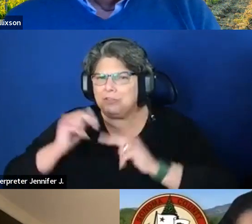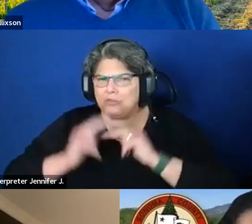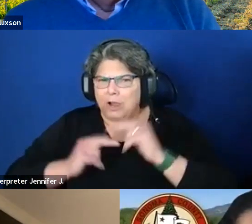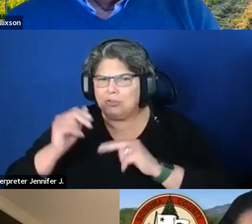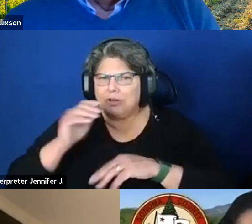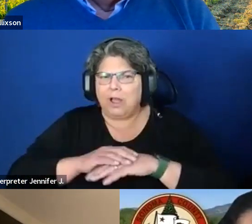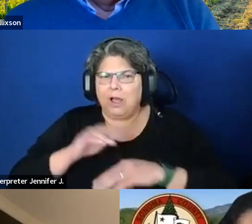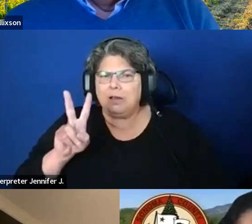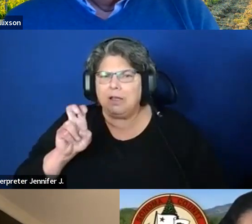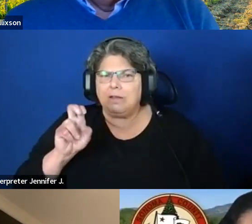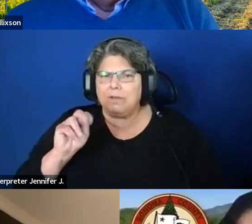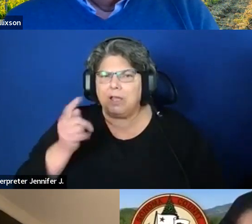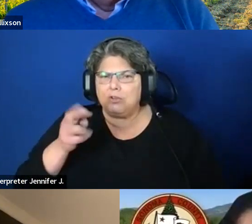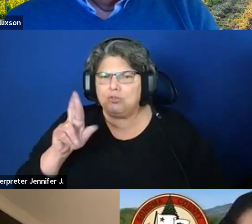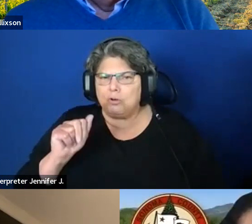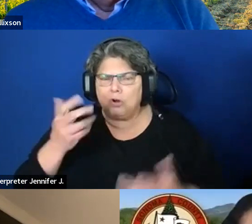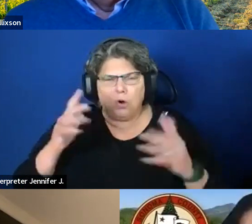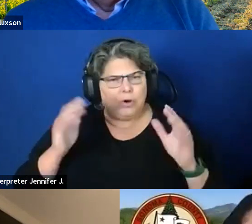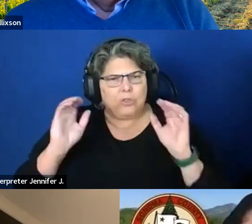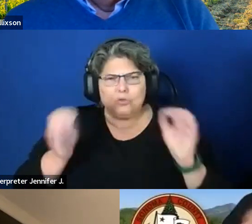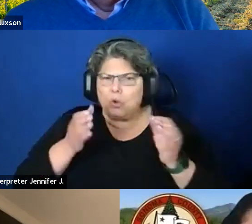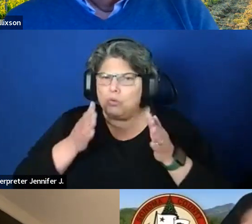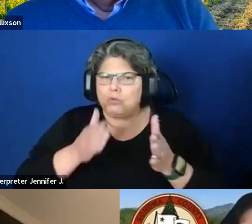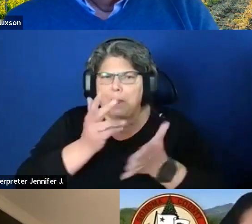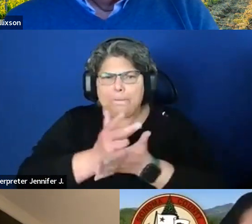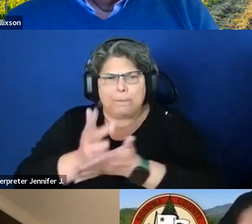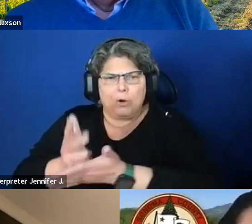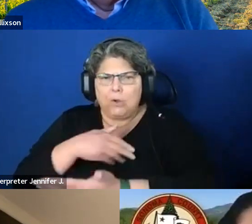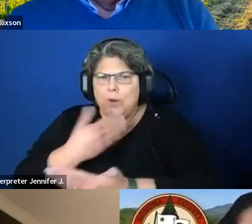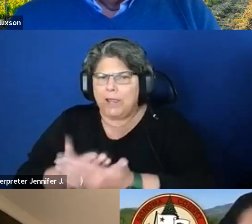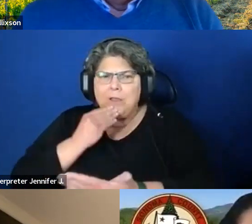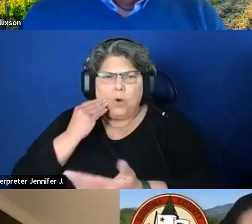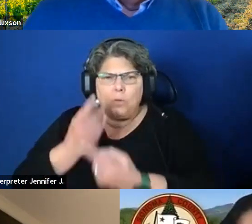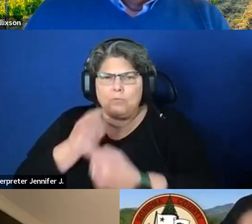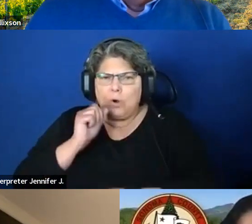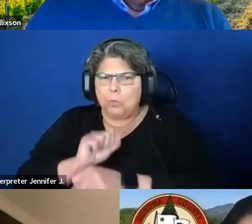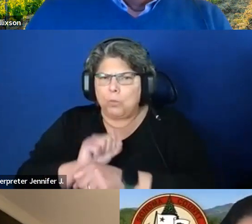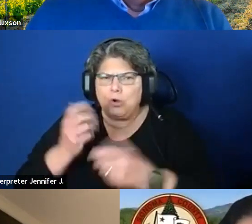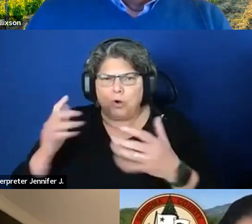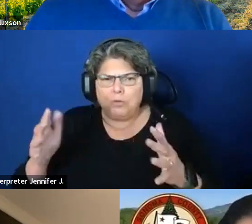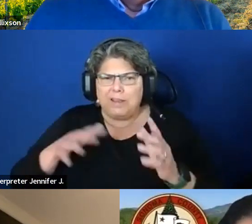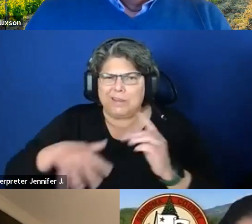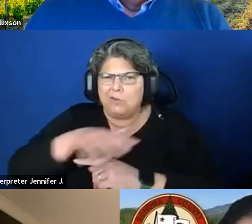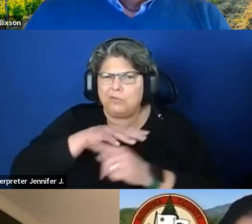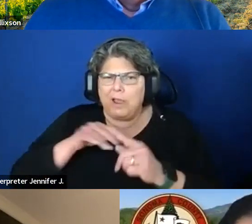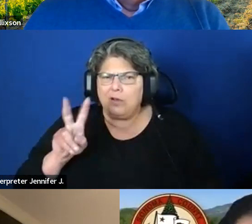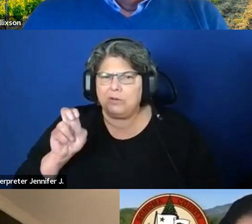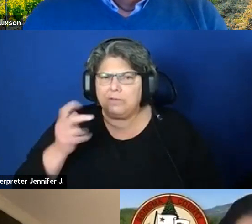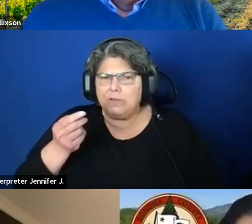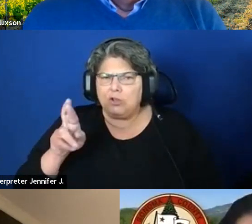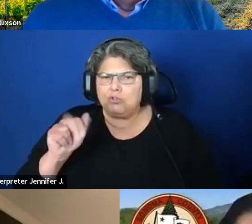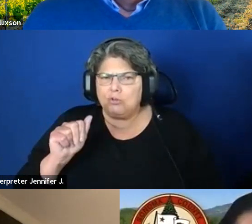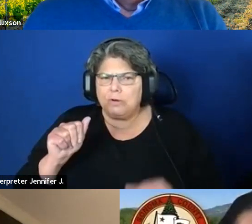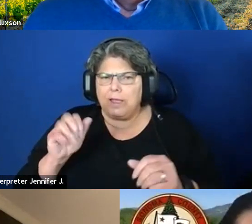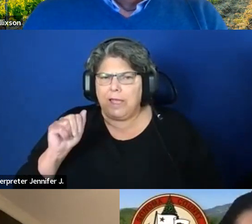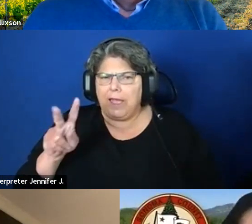Ventura? There's no street parking available when I get home from work already around the Ventura Avenue area.